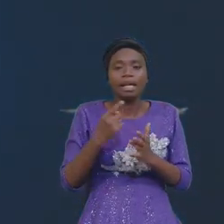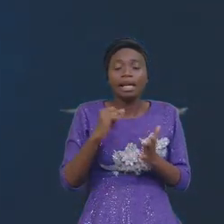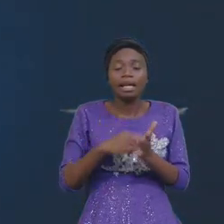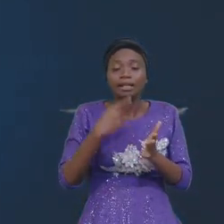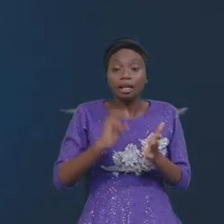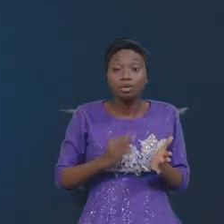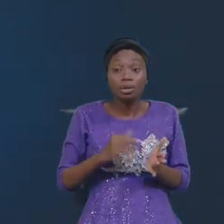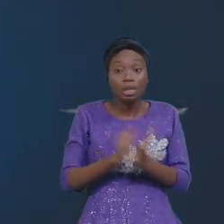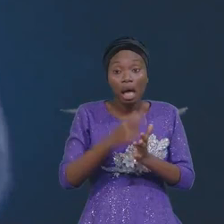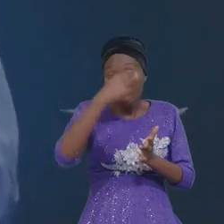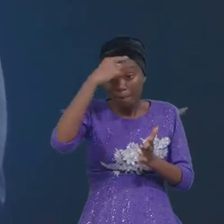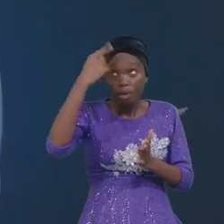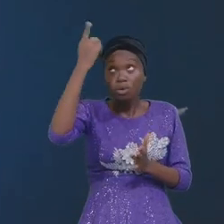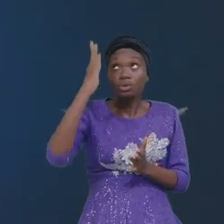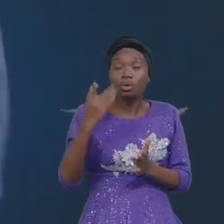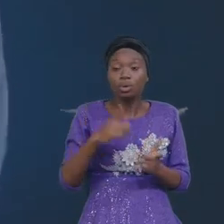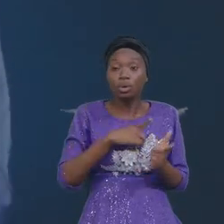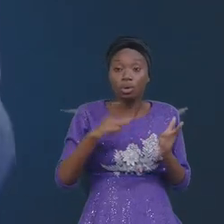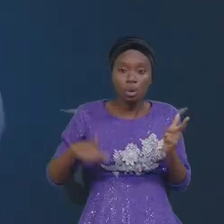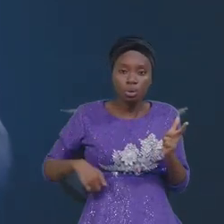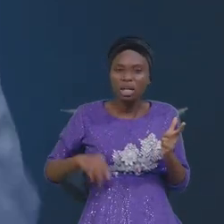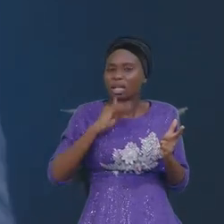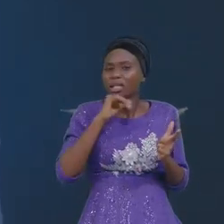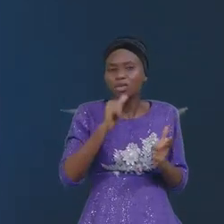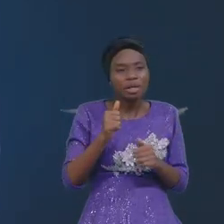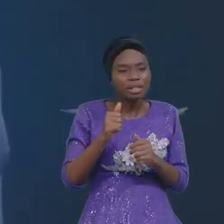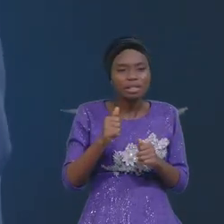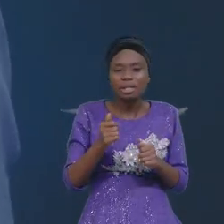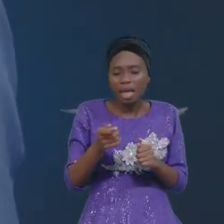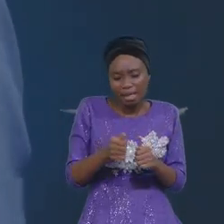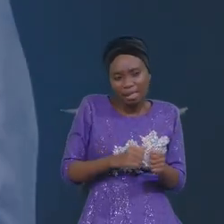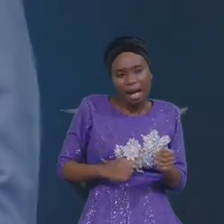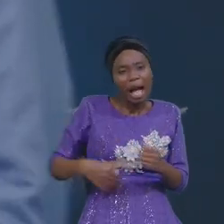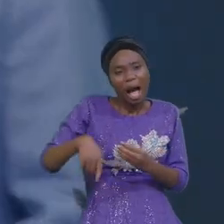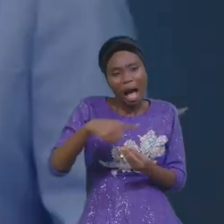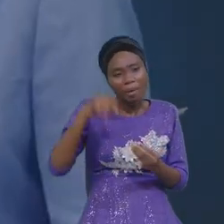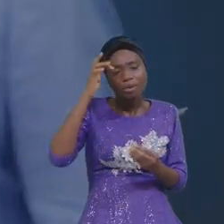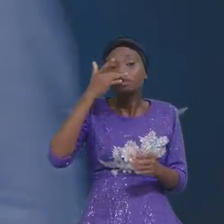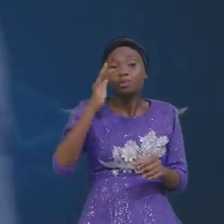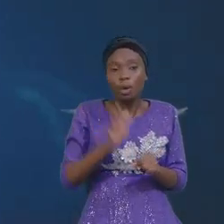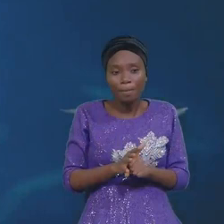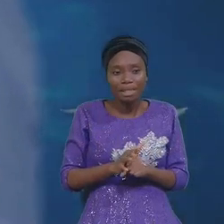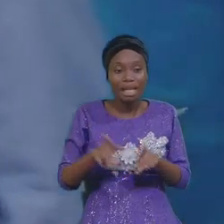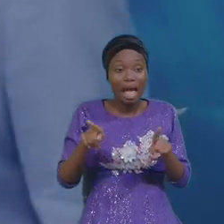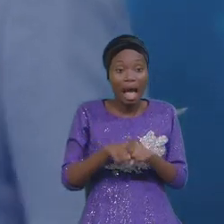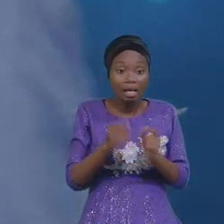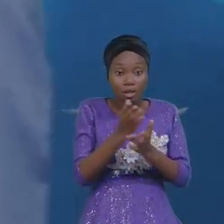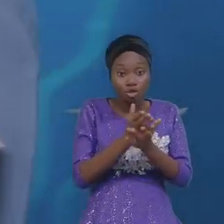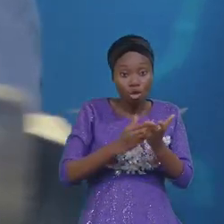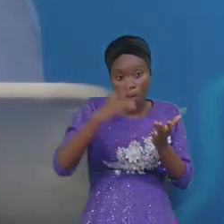because God the Lord is not slack concerning his promise, as some